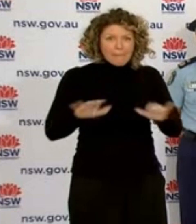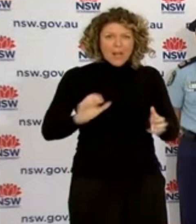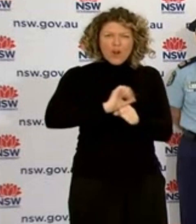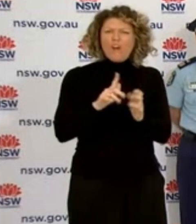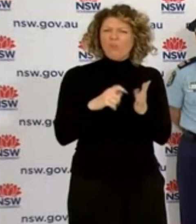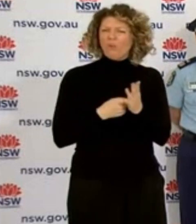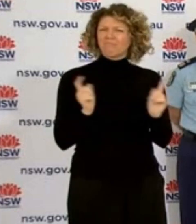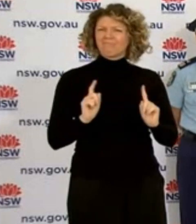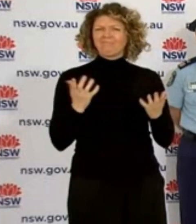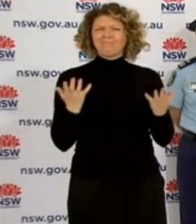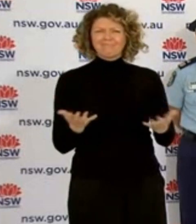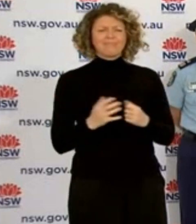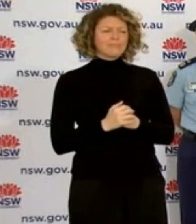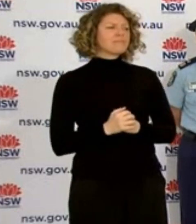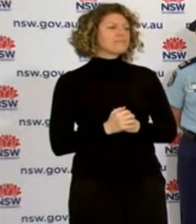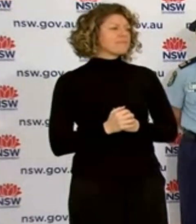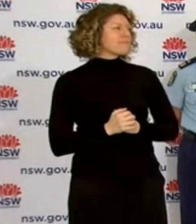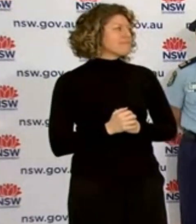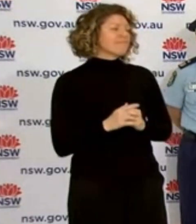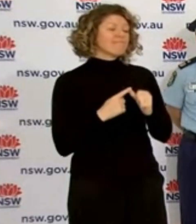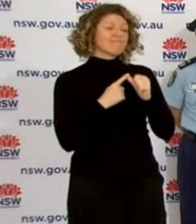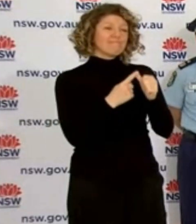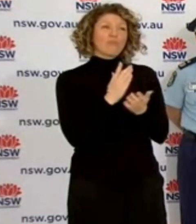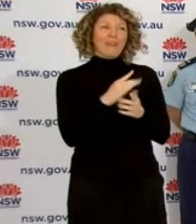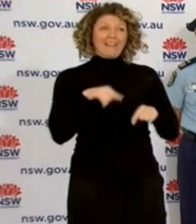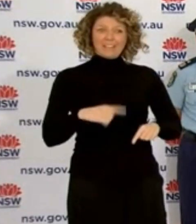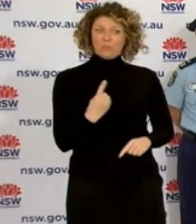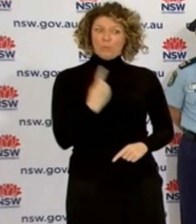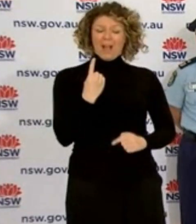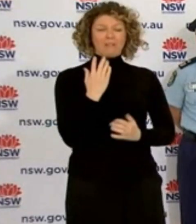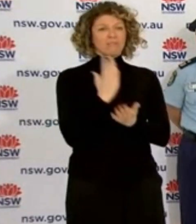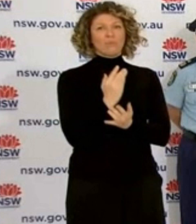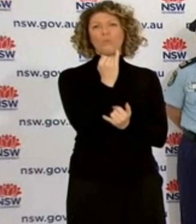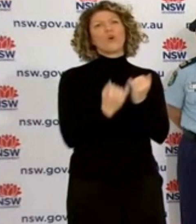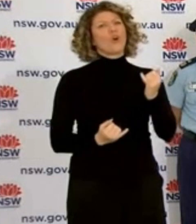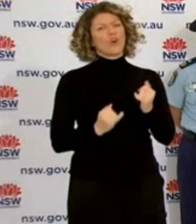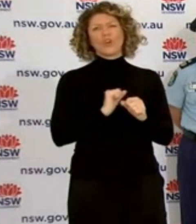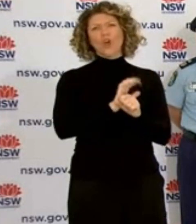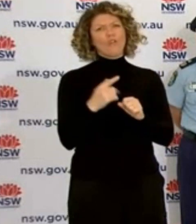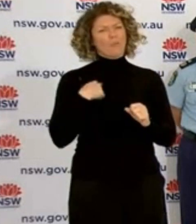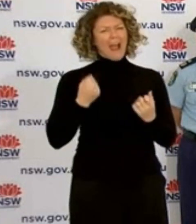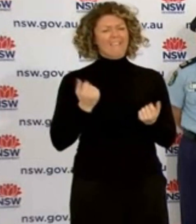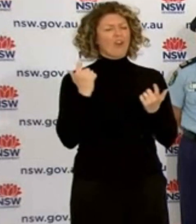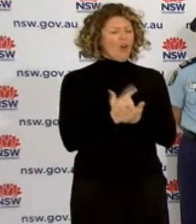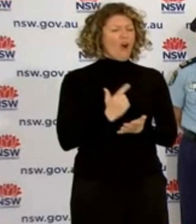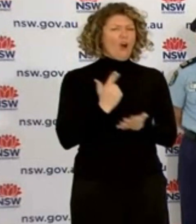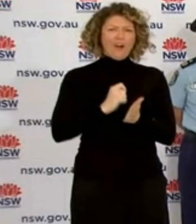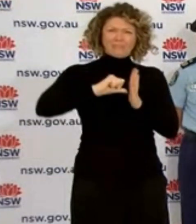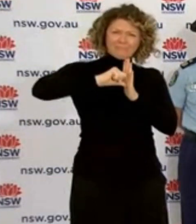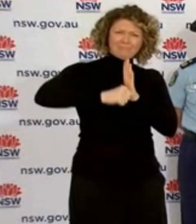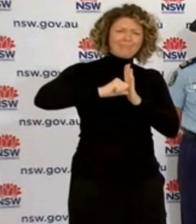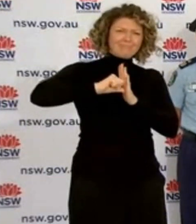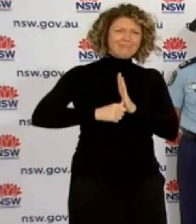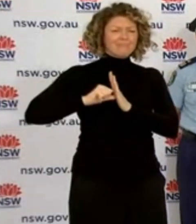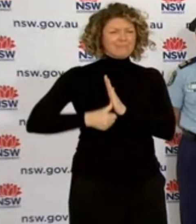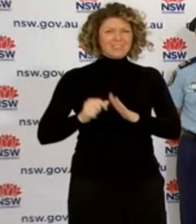that have been in place, and I think what we need to do is, and I want to acknowledge the support of police in ensuring its compliance. I also want to